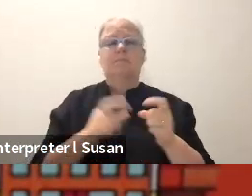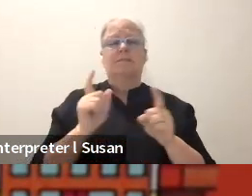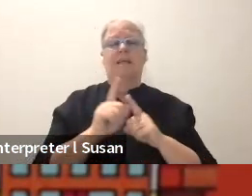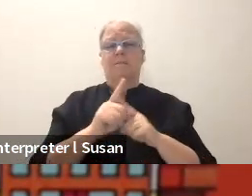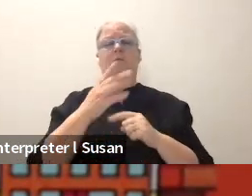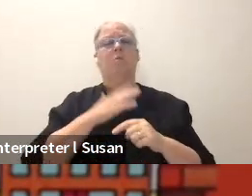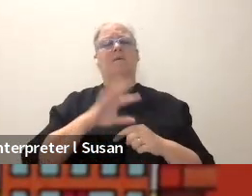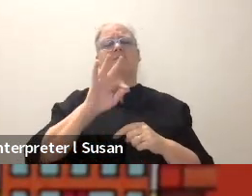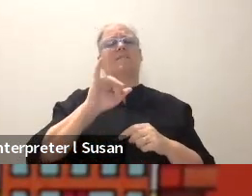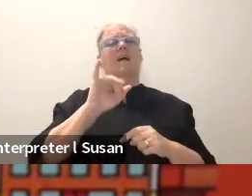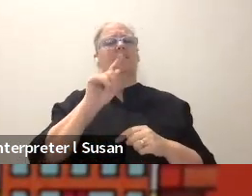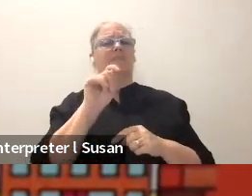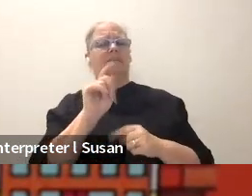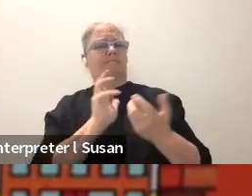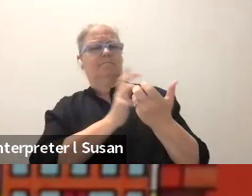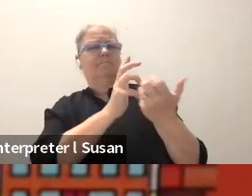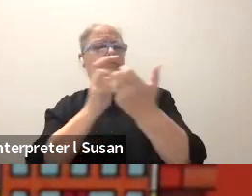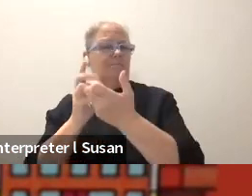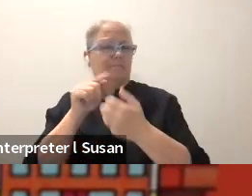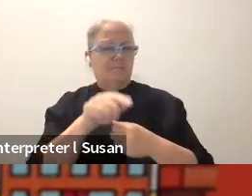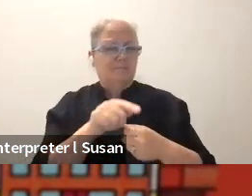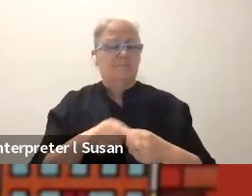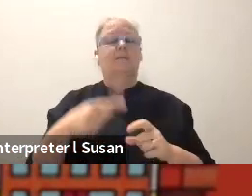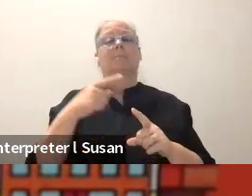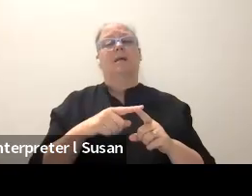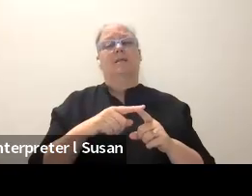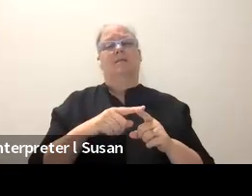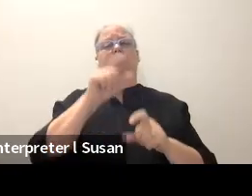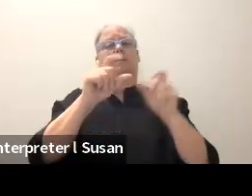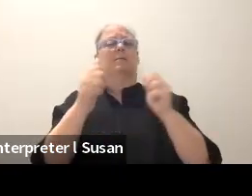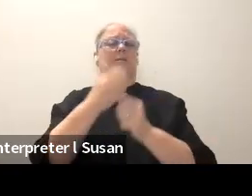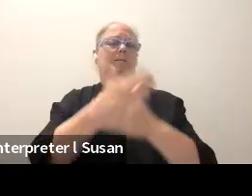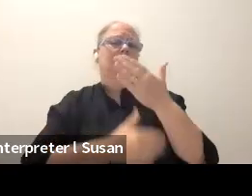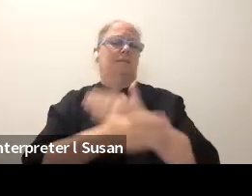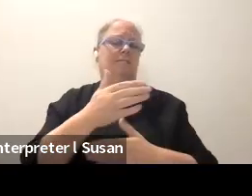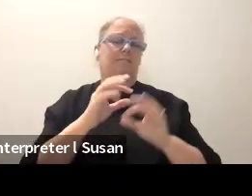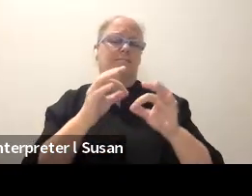accessibility to and for persons with disabilities. Thank you.